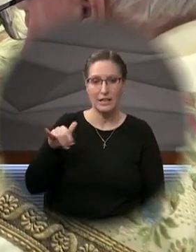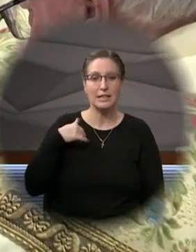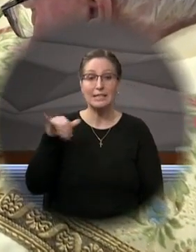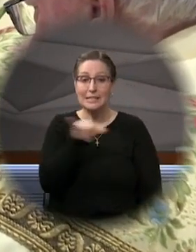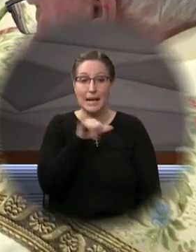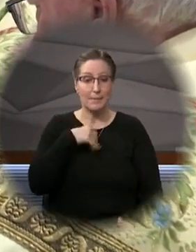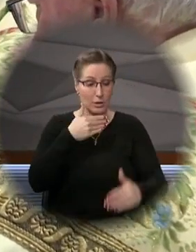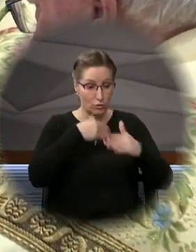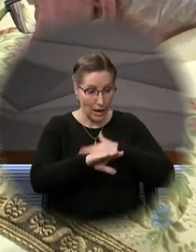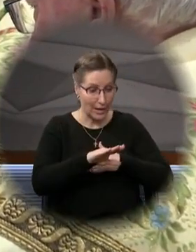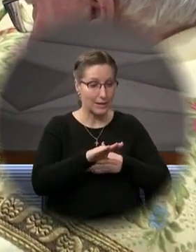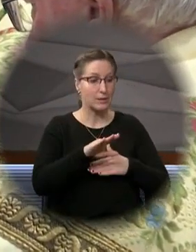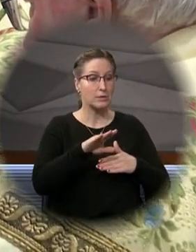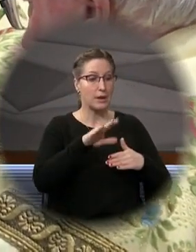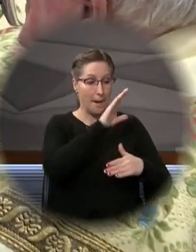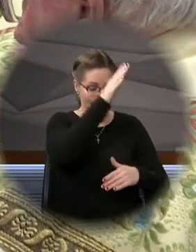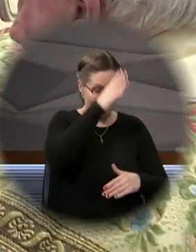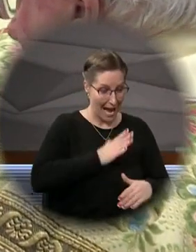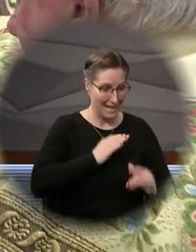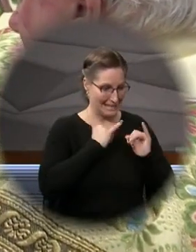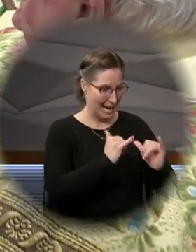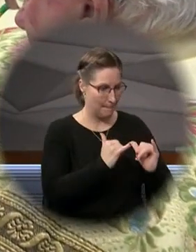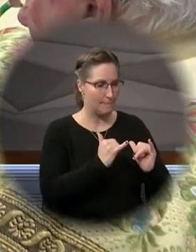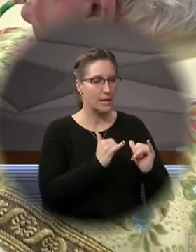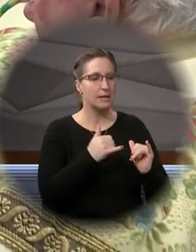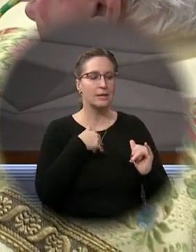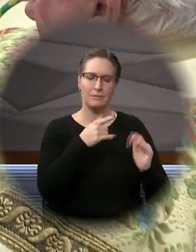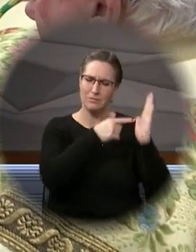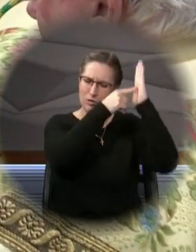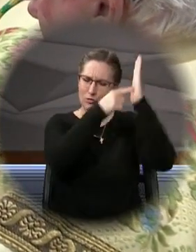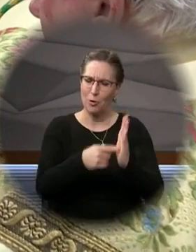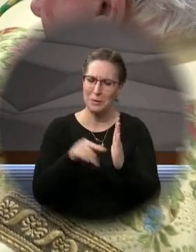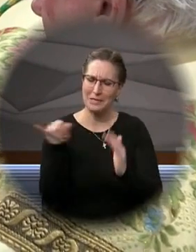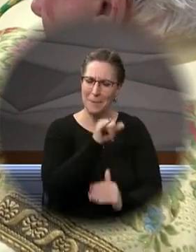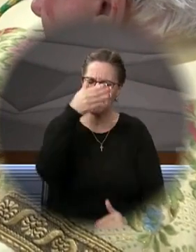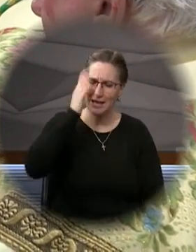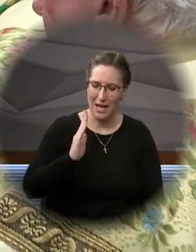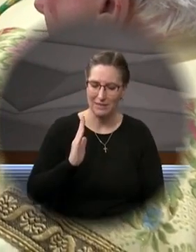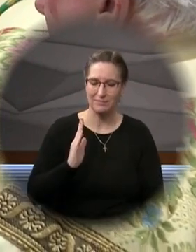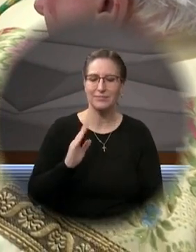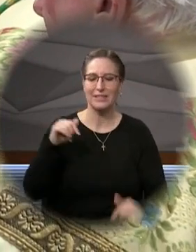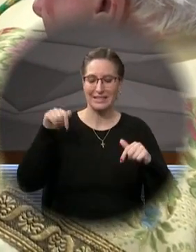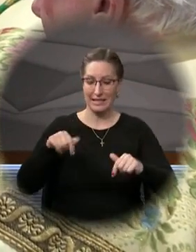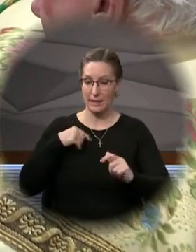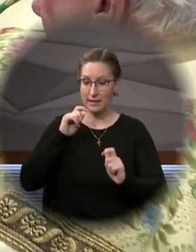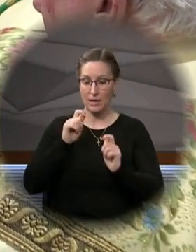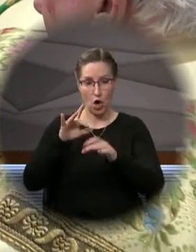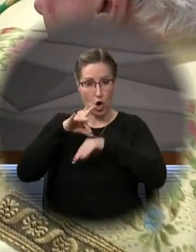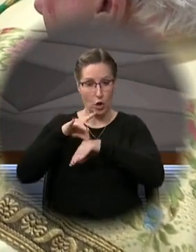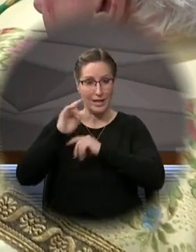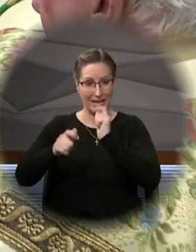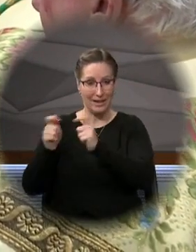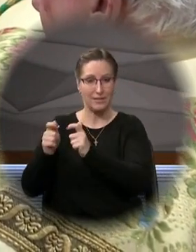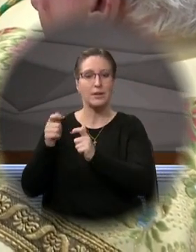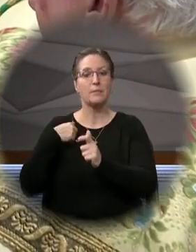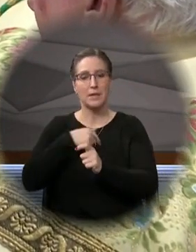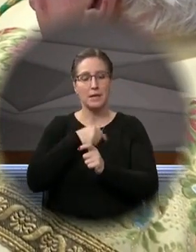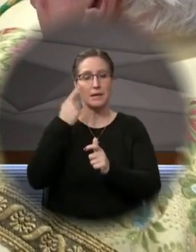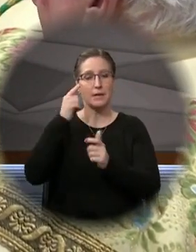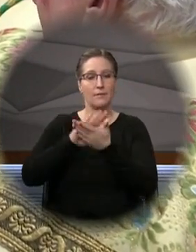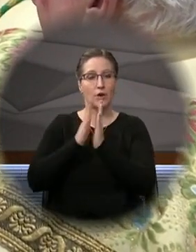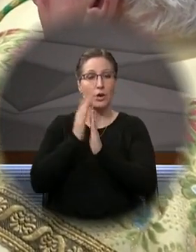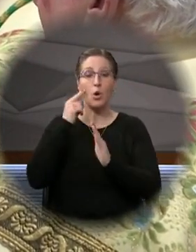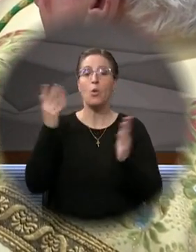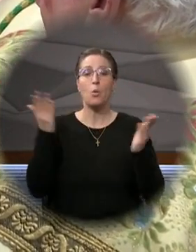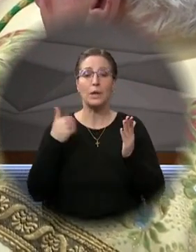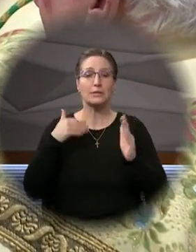Christ was born a man and also shone forth as God, so these earthly gifts may confer on us what is